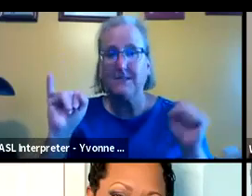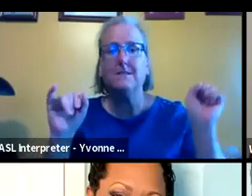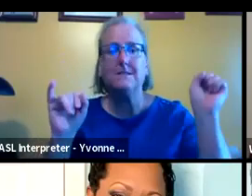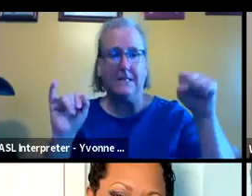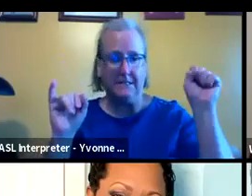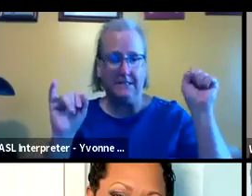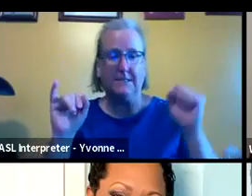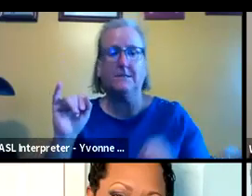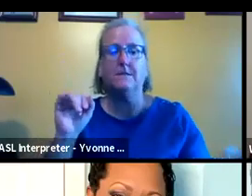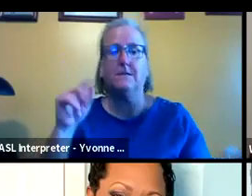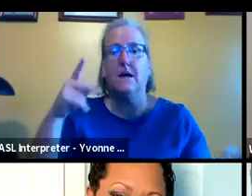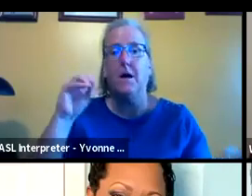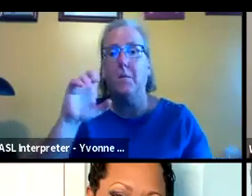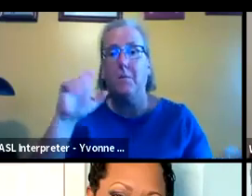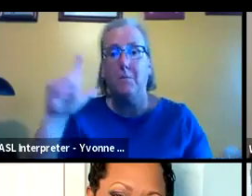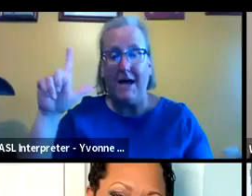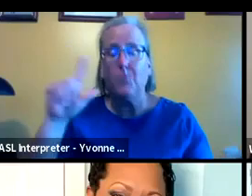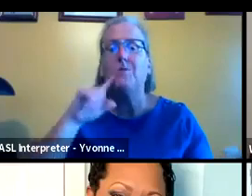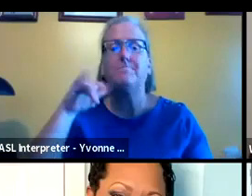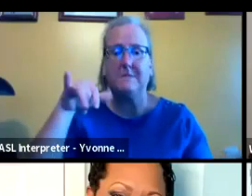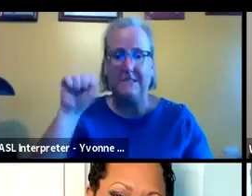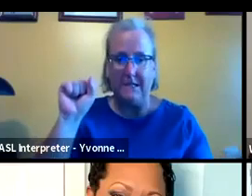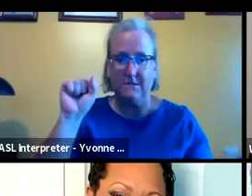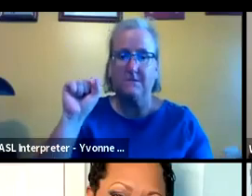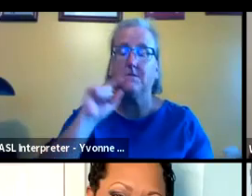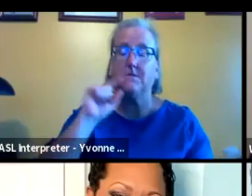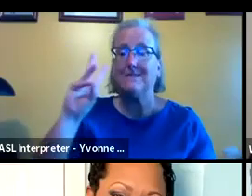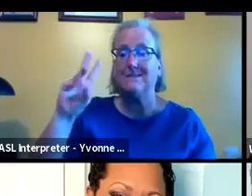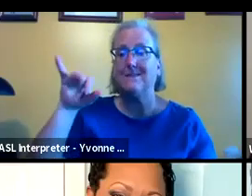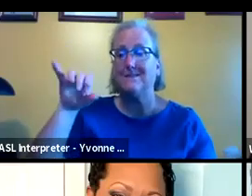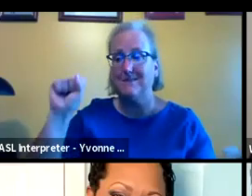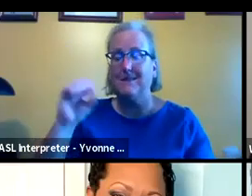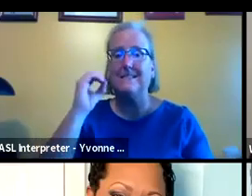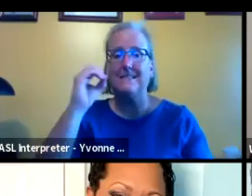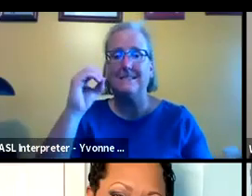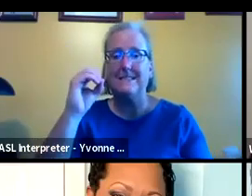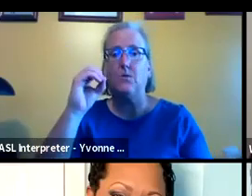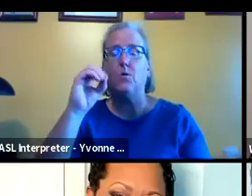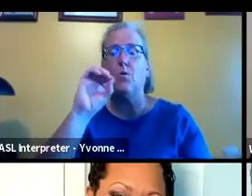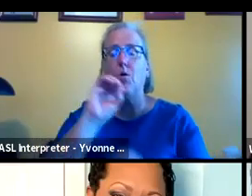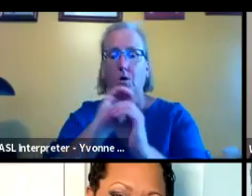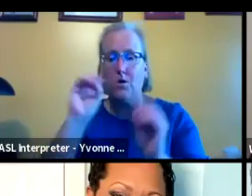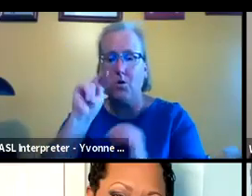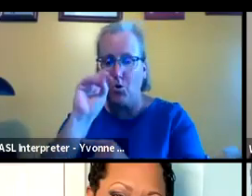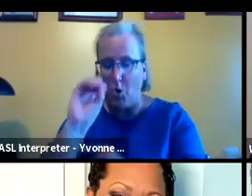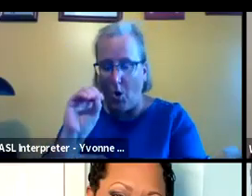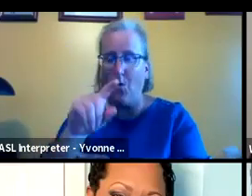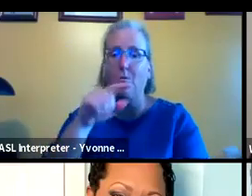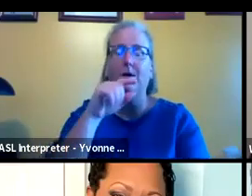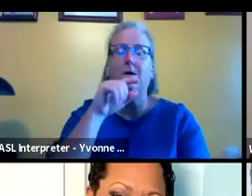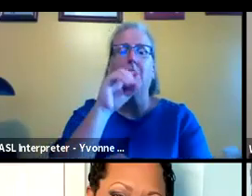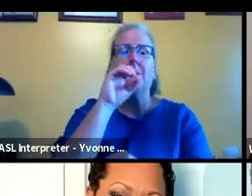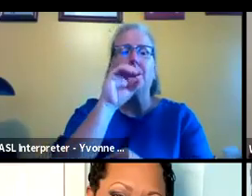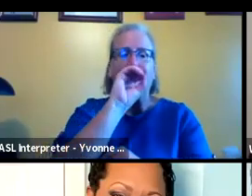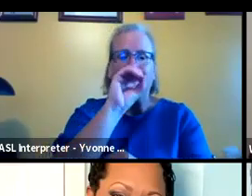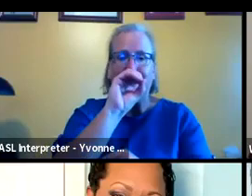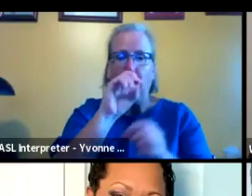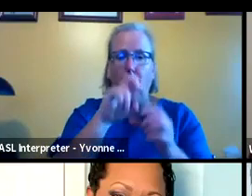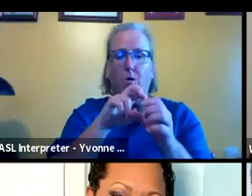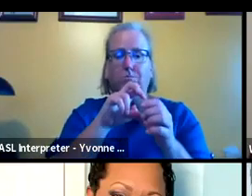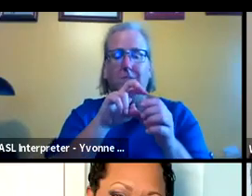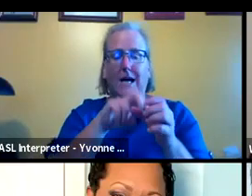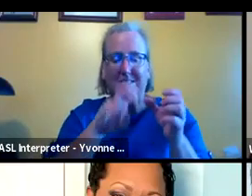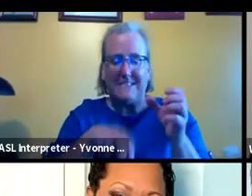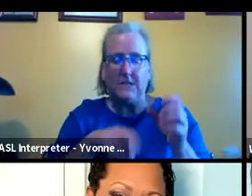Pulaski, yes. Keely Powell also votes yes. 6 yes, 0 no, 0 abstentions, and 1 vacancy. And now we